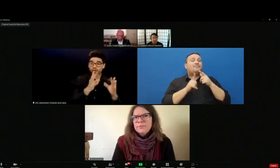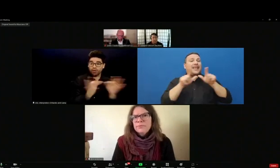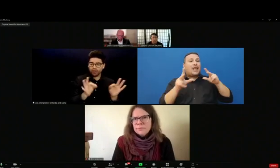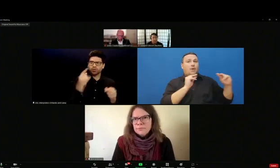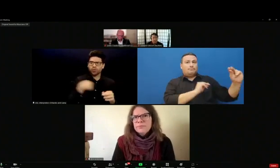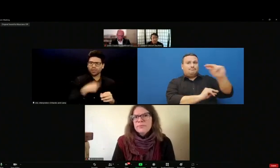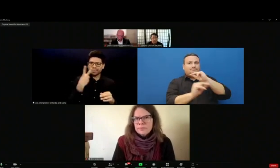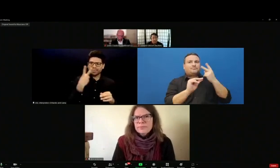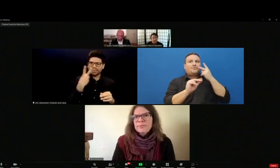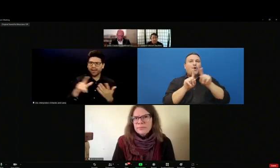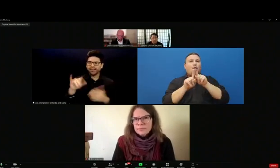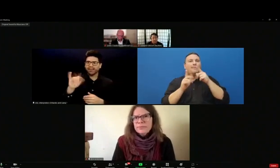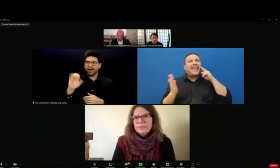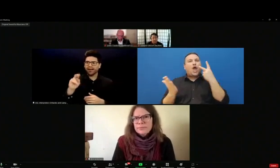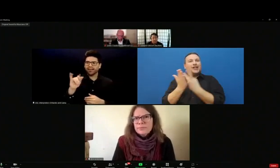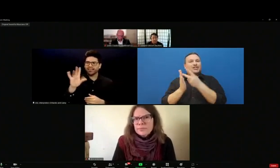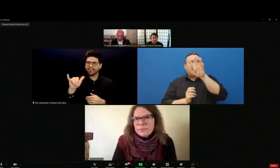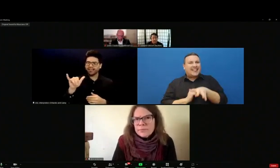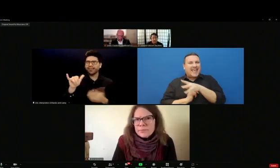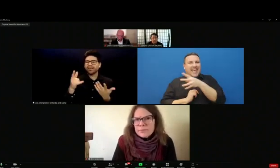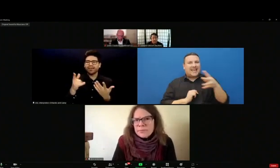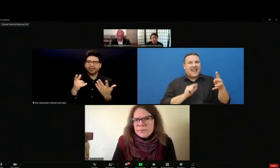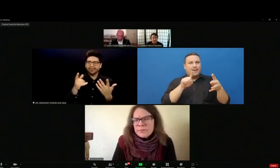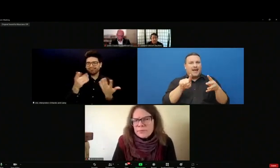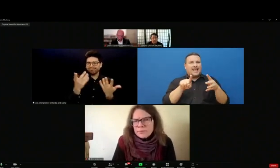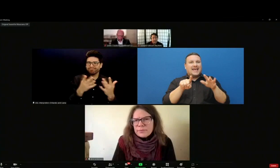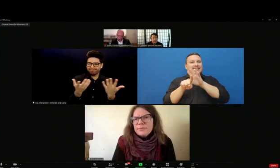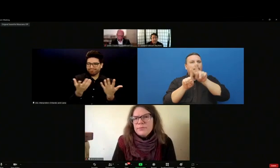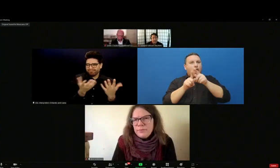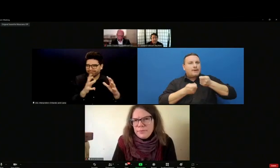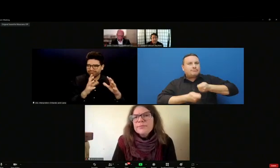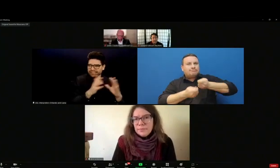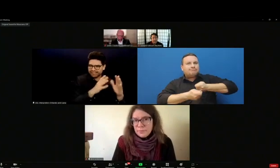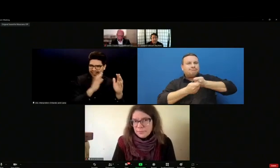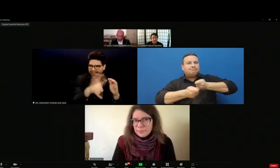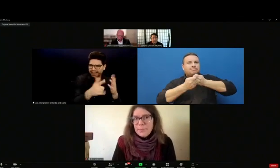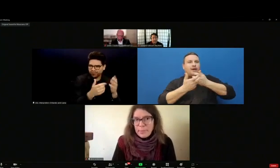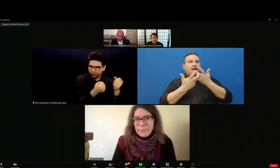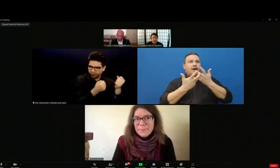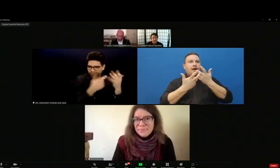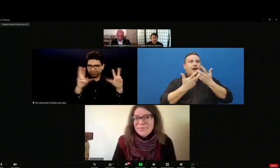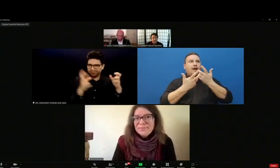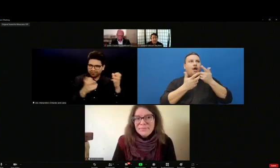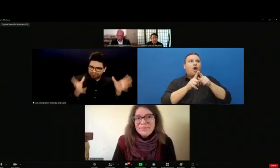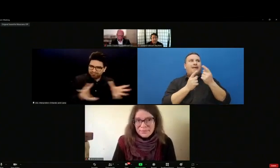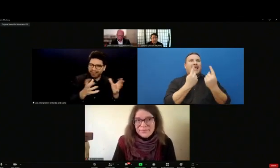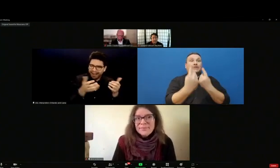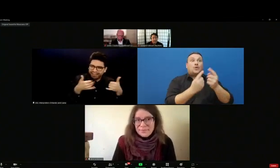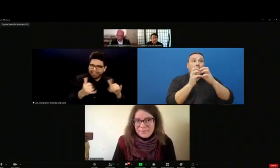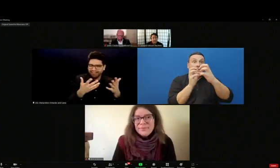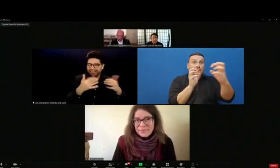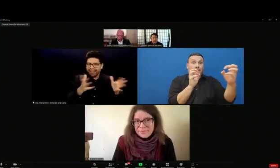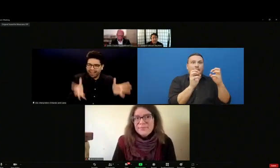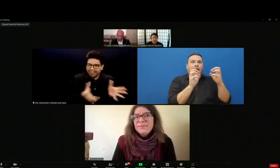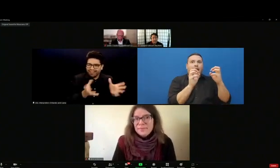iconicity that is the driving force that allows connecting these multiple event elements into this single,